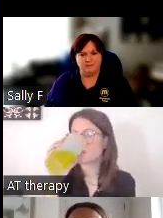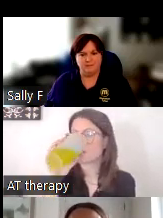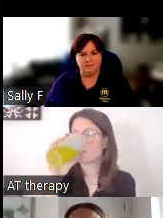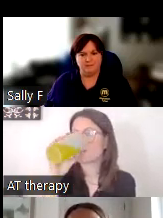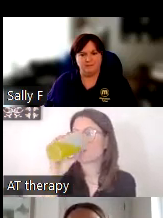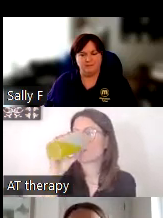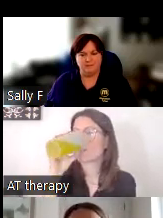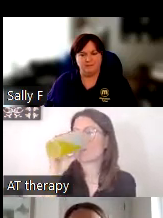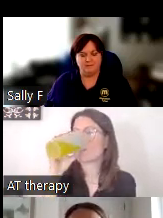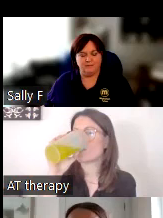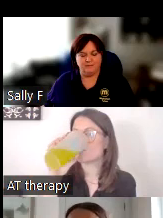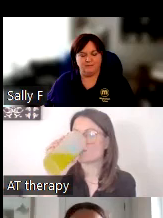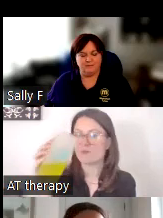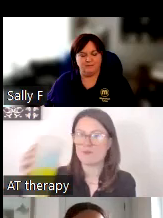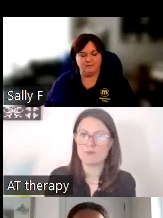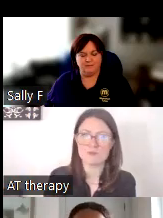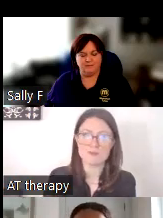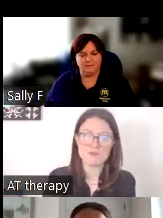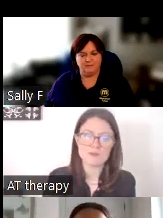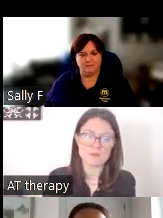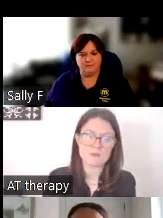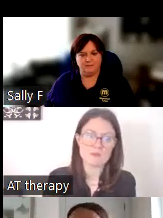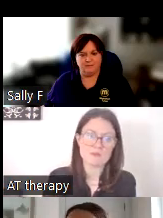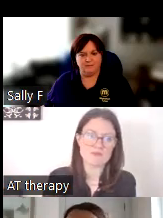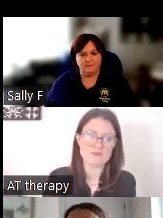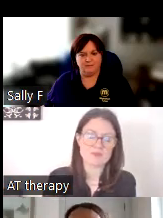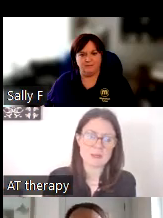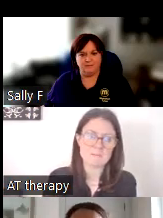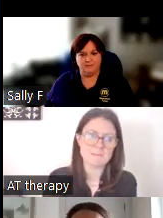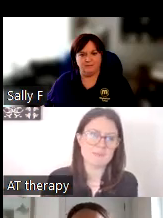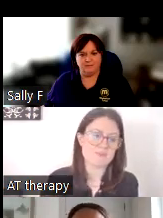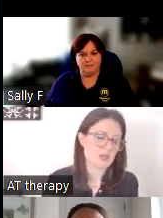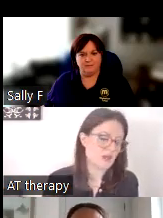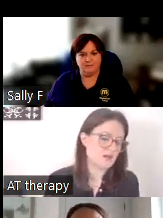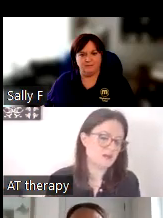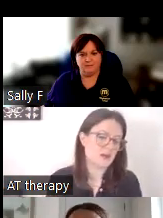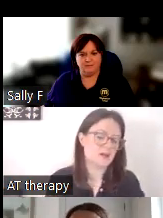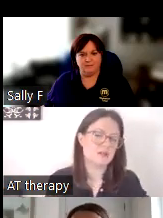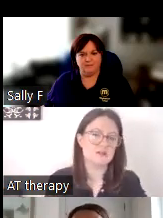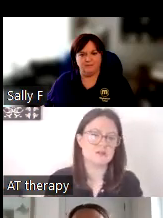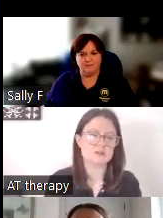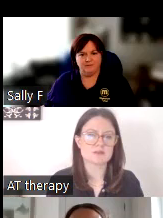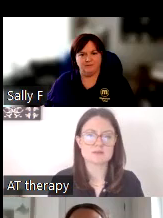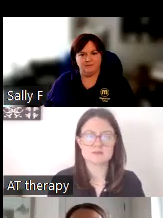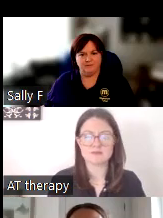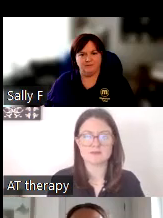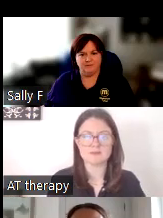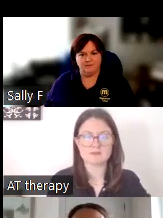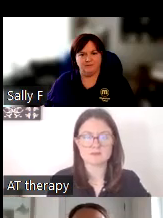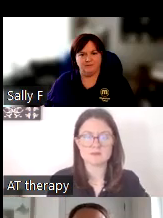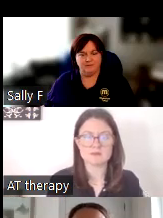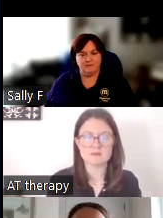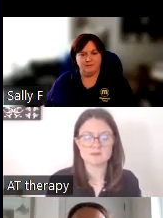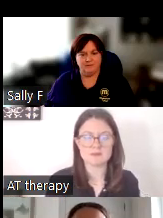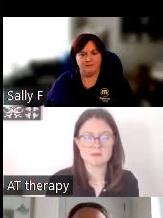skills. You know, when we're signing, we always speak at the same time, so we're always linking that sign or that symbol that we use into the